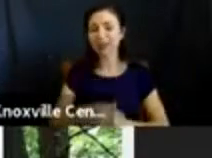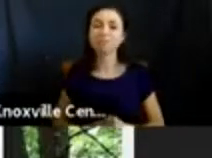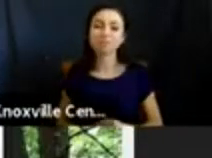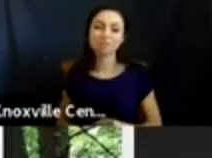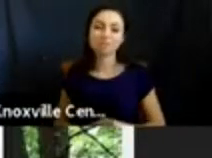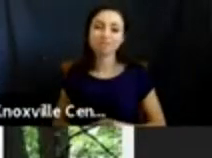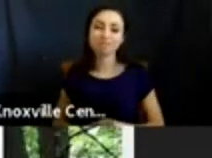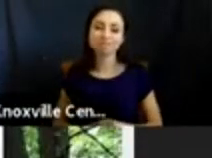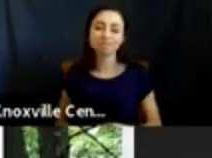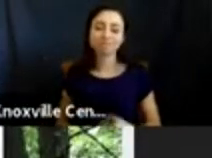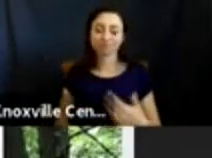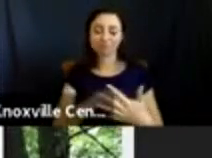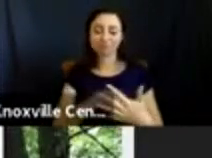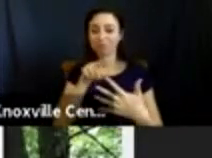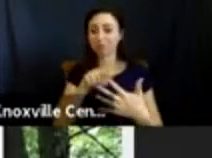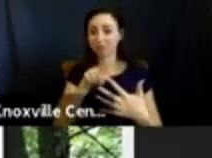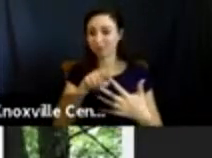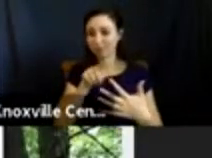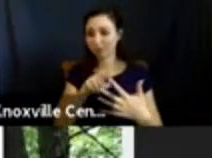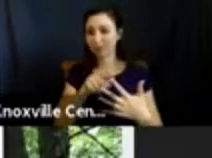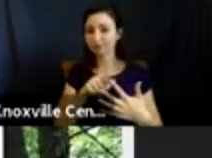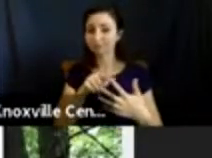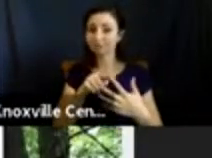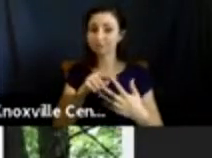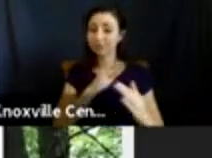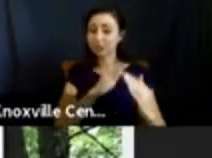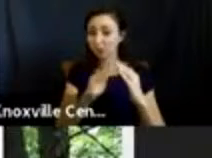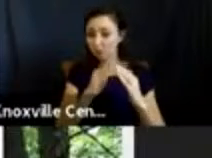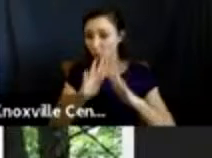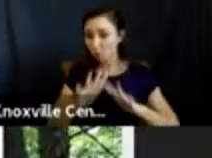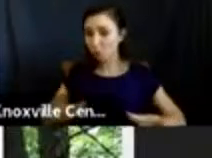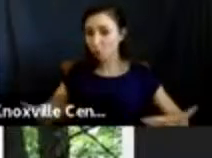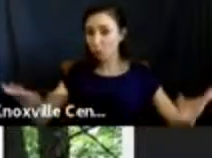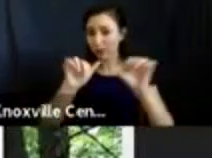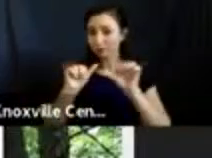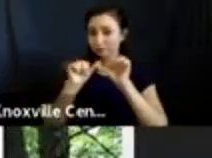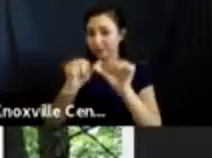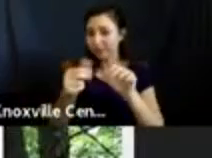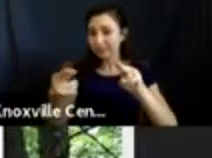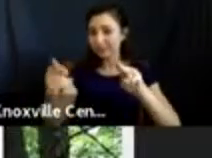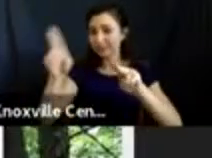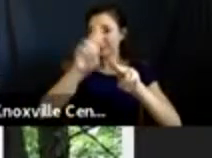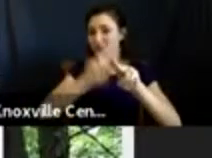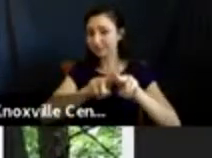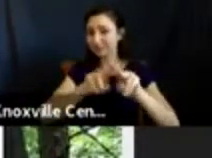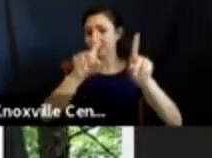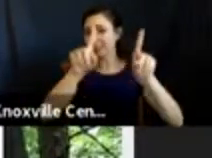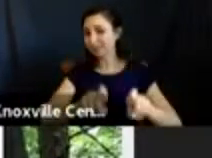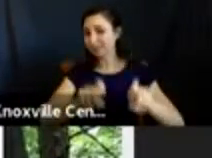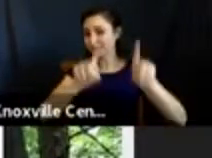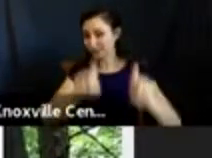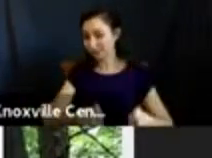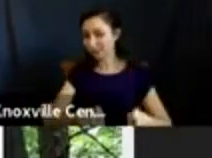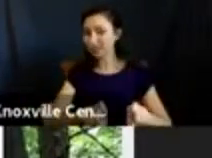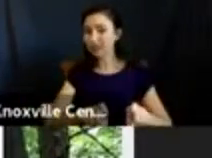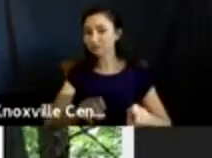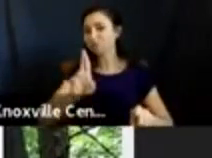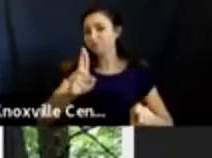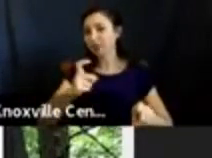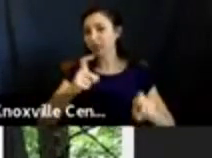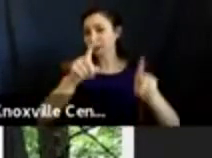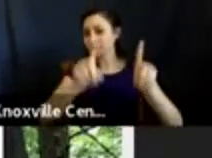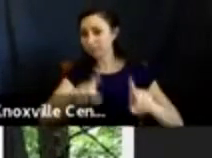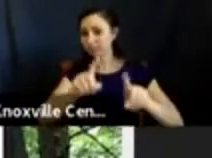Second benchmark, community-wide and sustained and increased diagnostic testing with consistent or